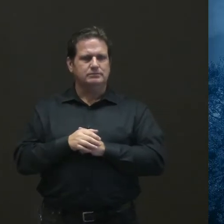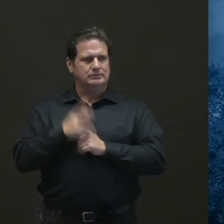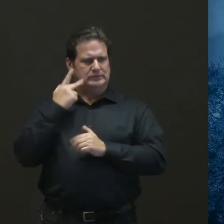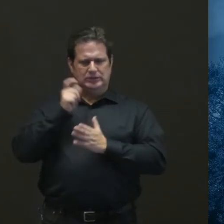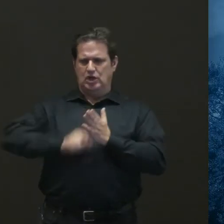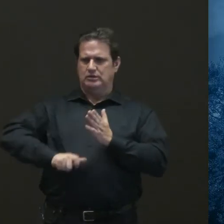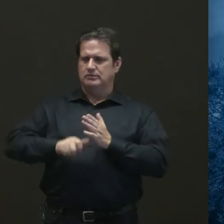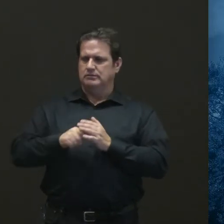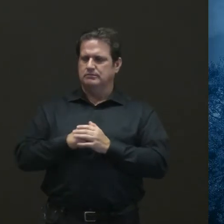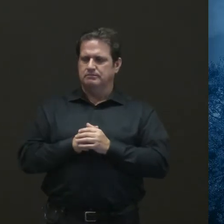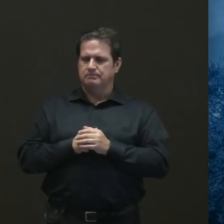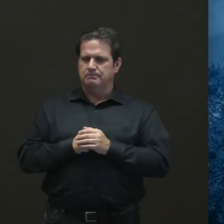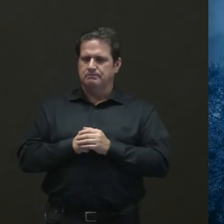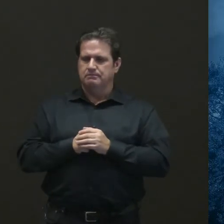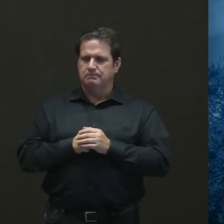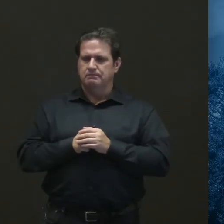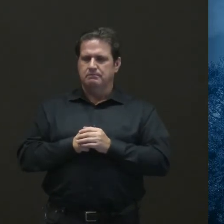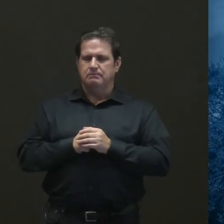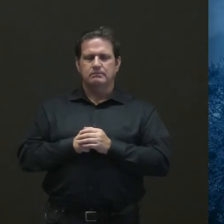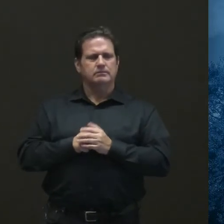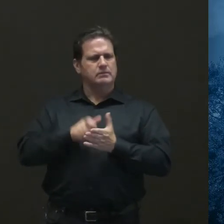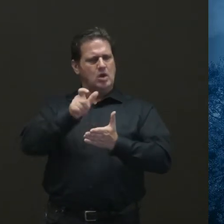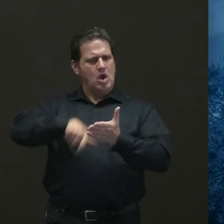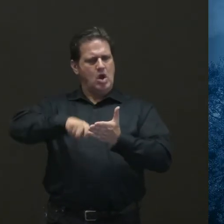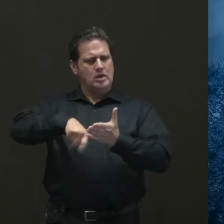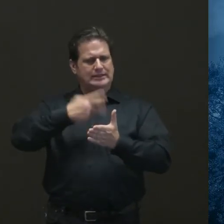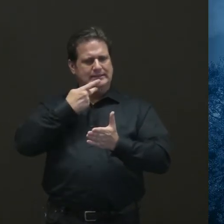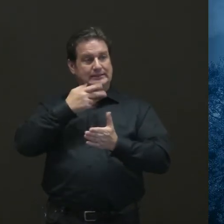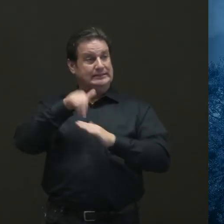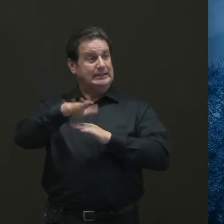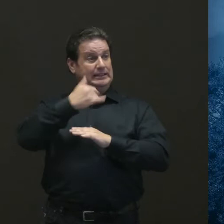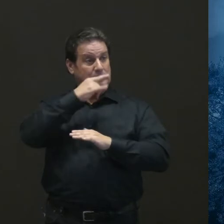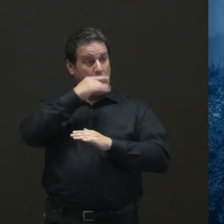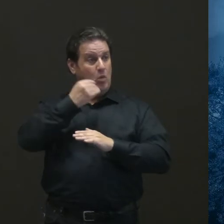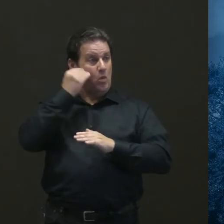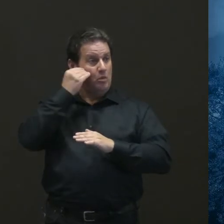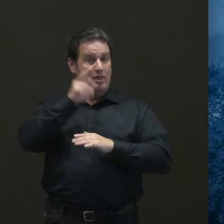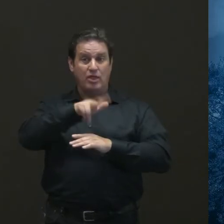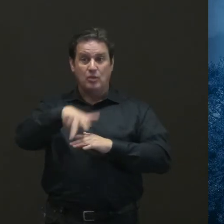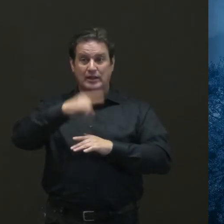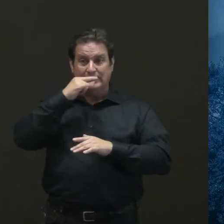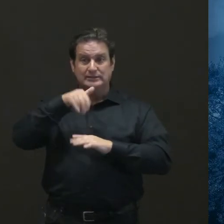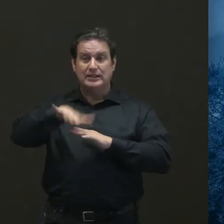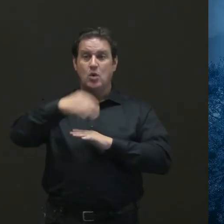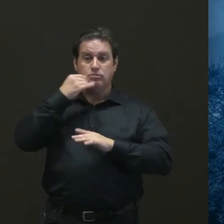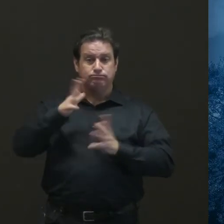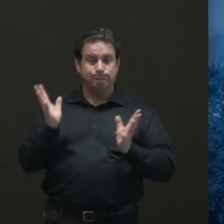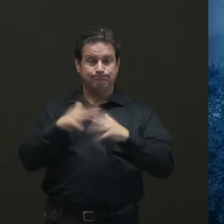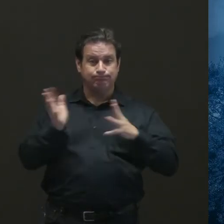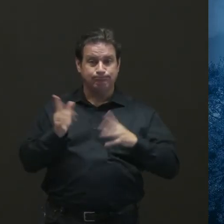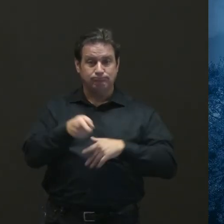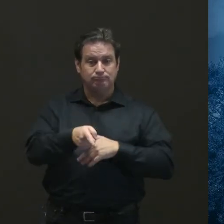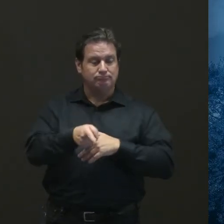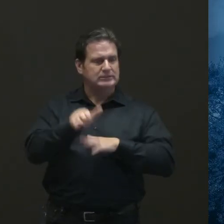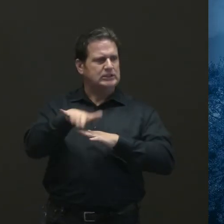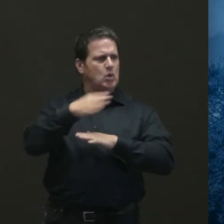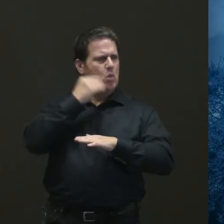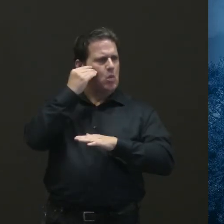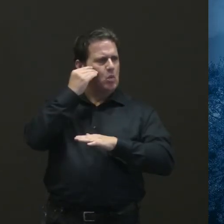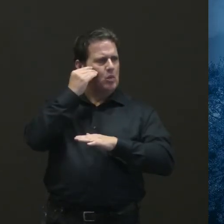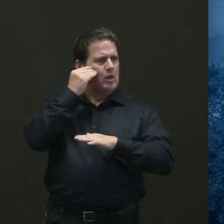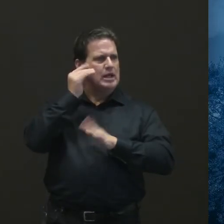was, Indiana University, where they sent kids home, 33 kids they sent home. And I think it's that